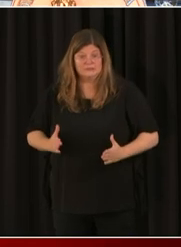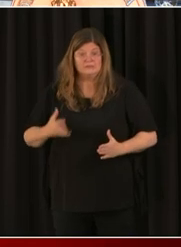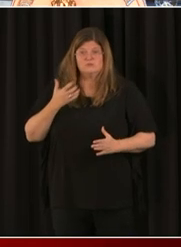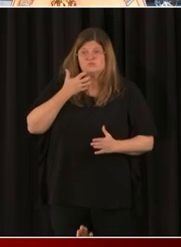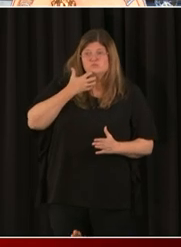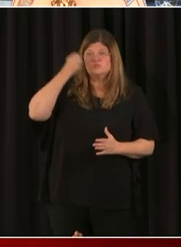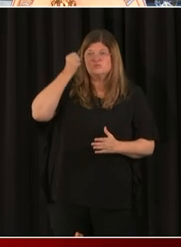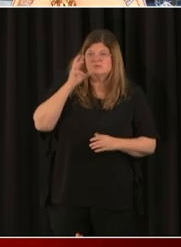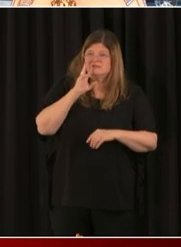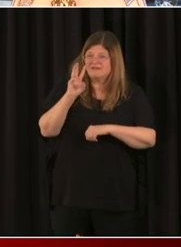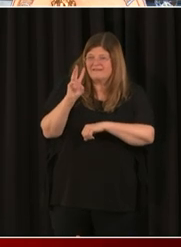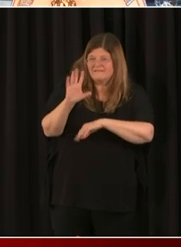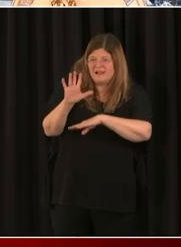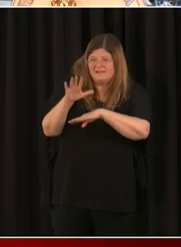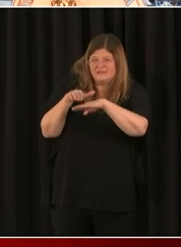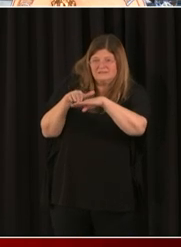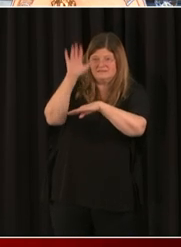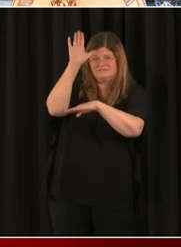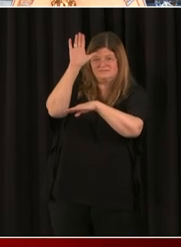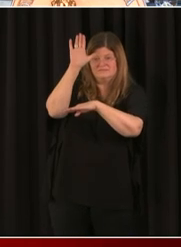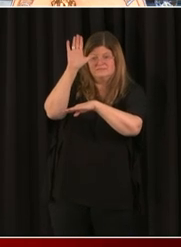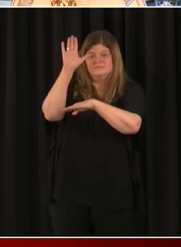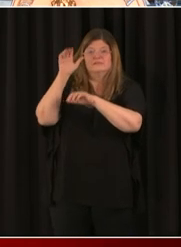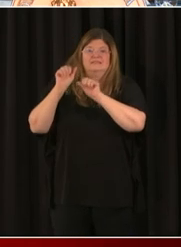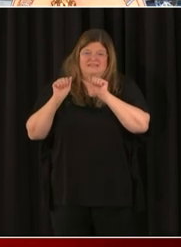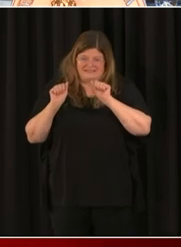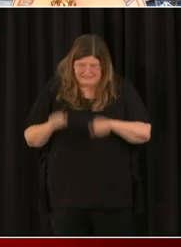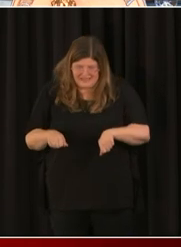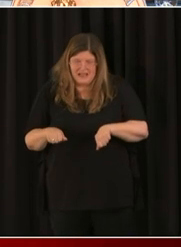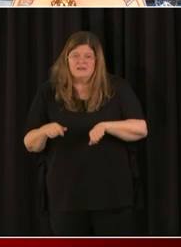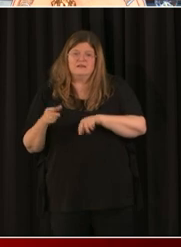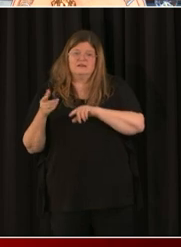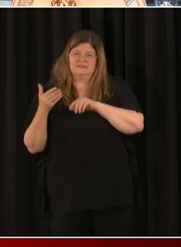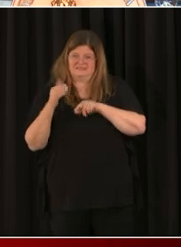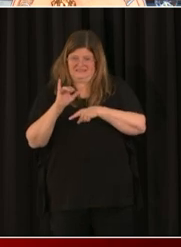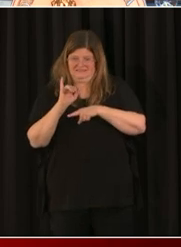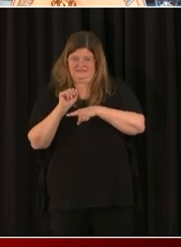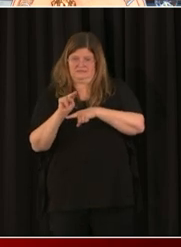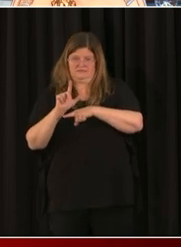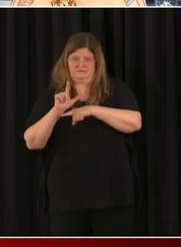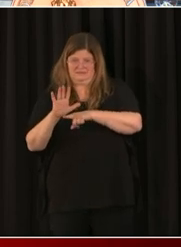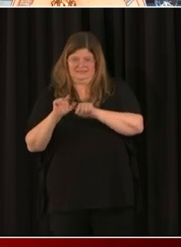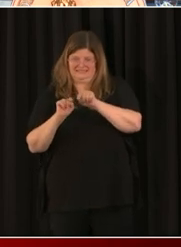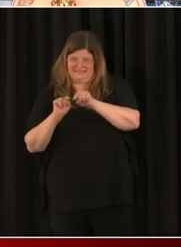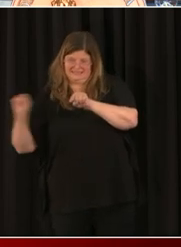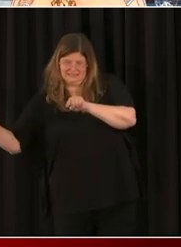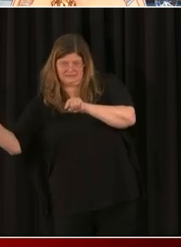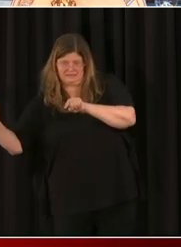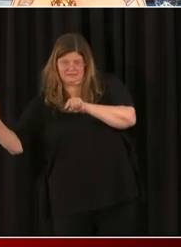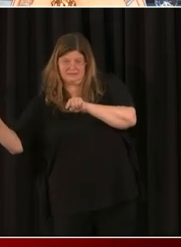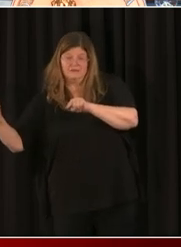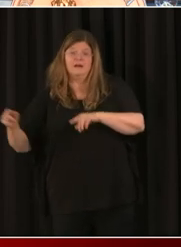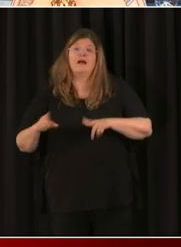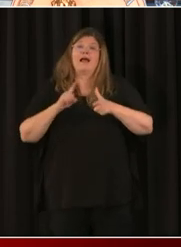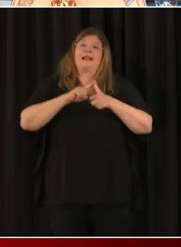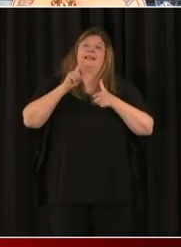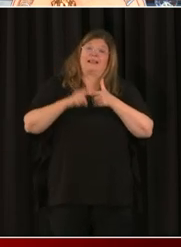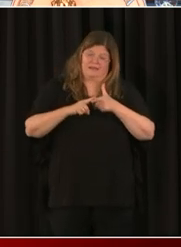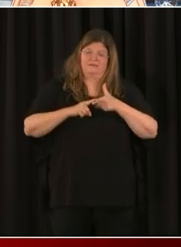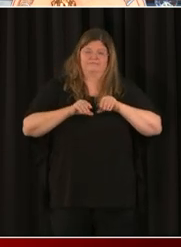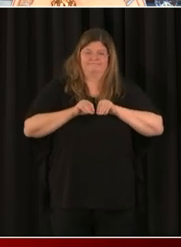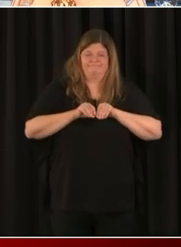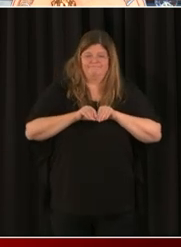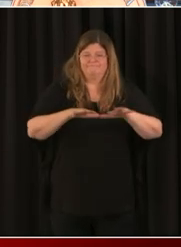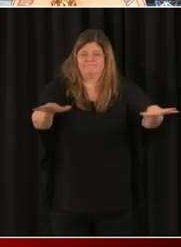are aiming to open to specific categories of essential workers, including public safety workers,